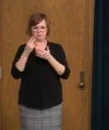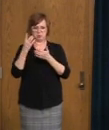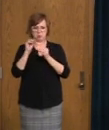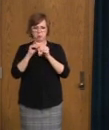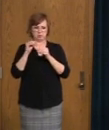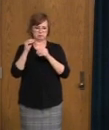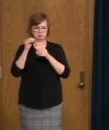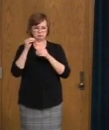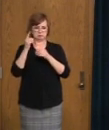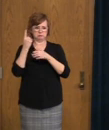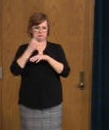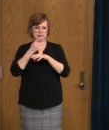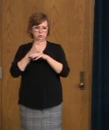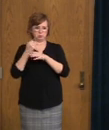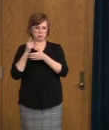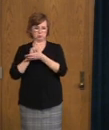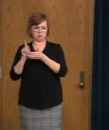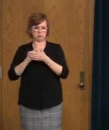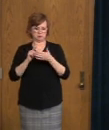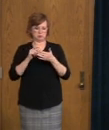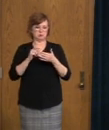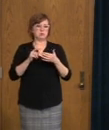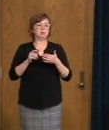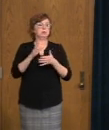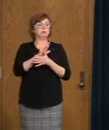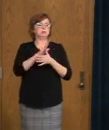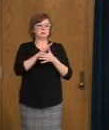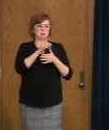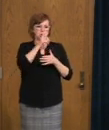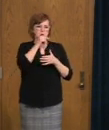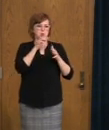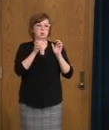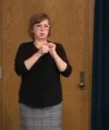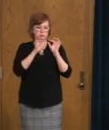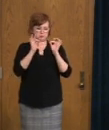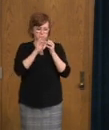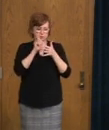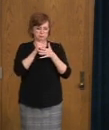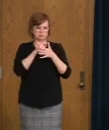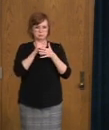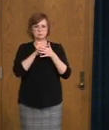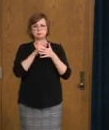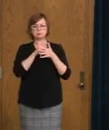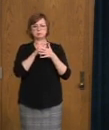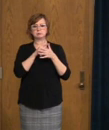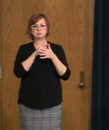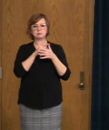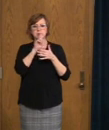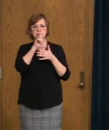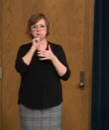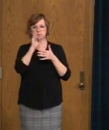start where the risk is highest, residents of long-term care facilities, personal care homes, and staff who work